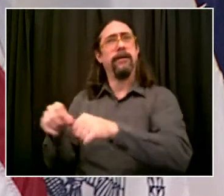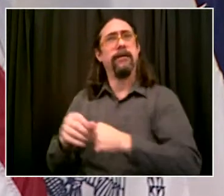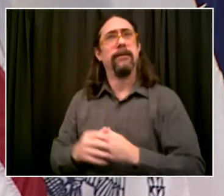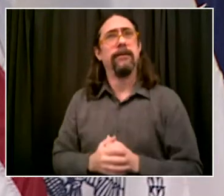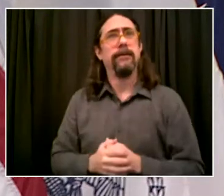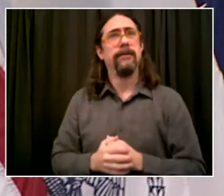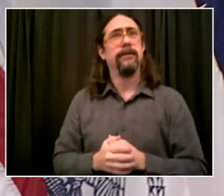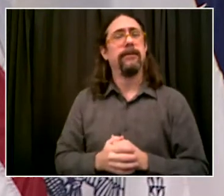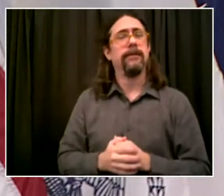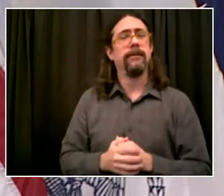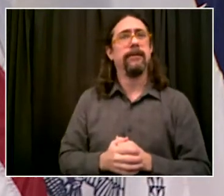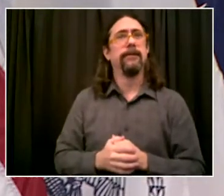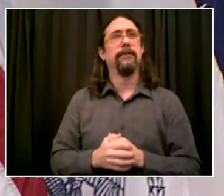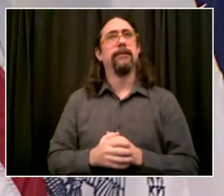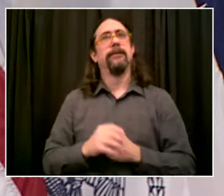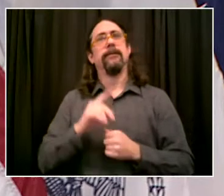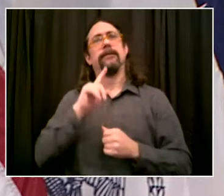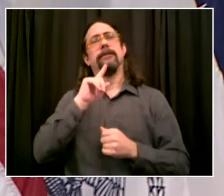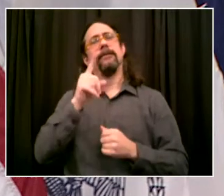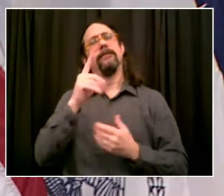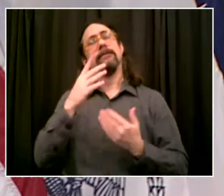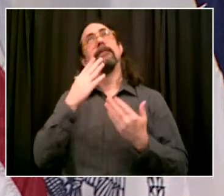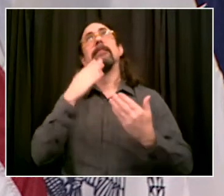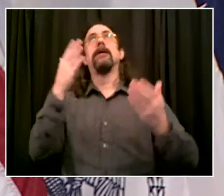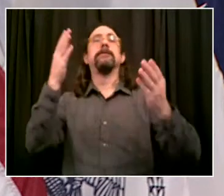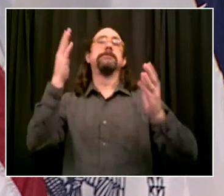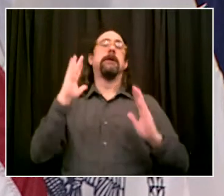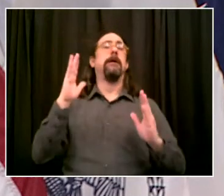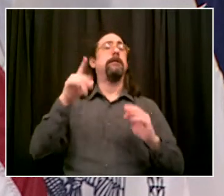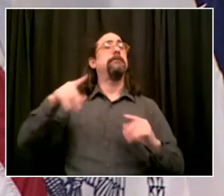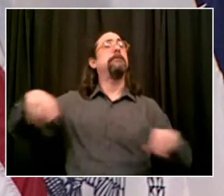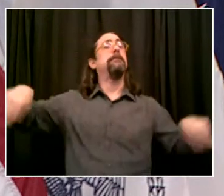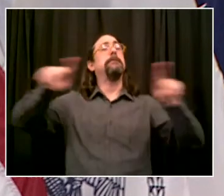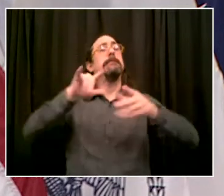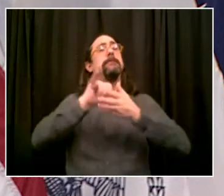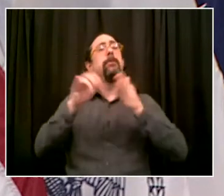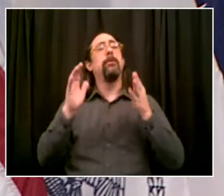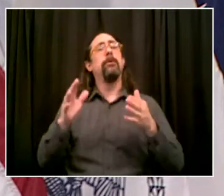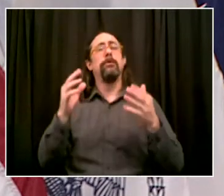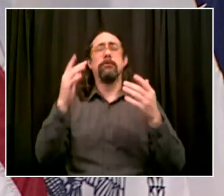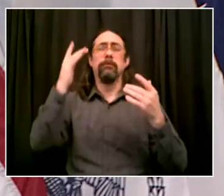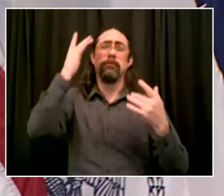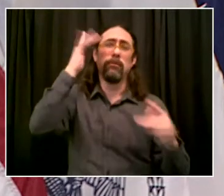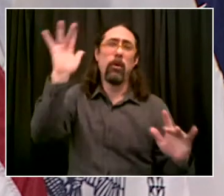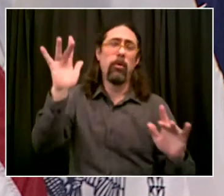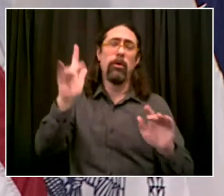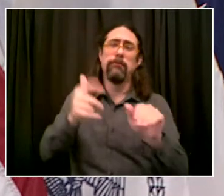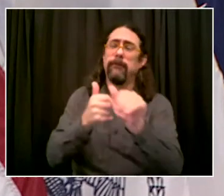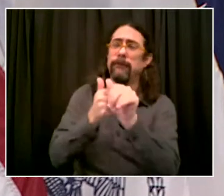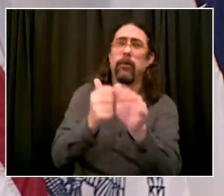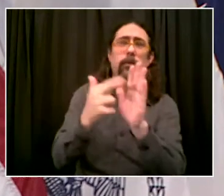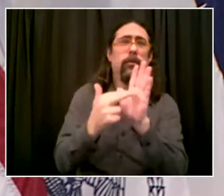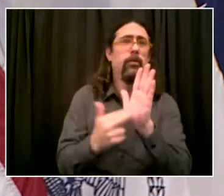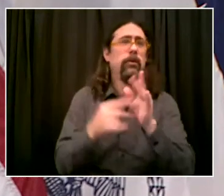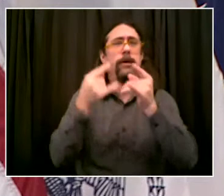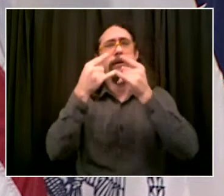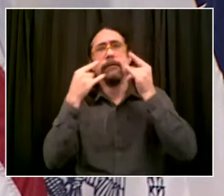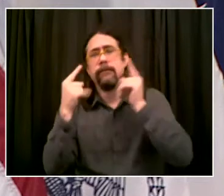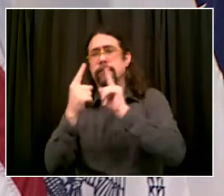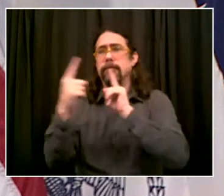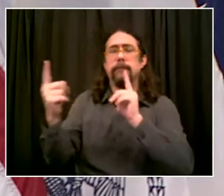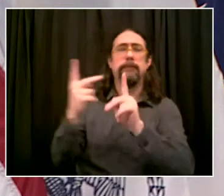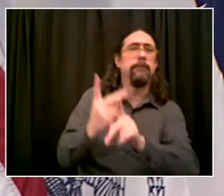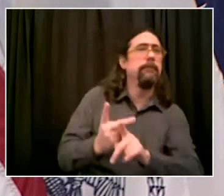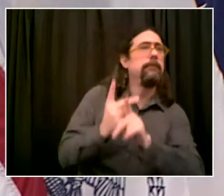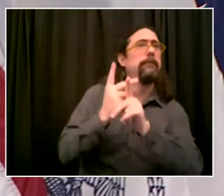the smart things we need to do. It's not a guarantee, but because so many people are doing the right thing, it's allowed us to